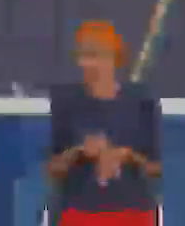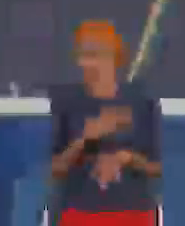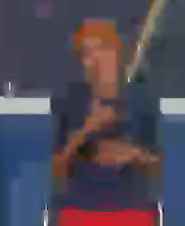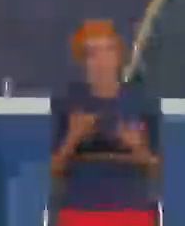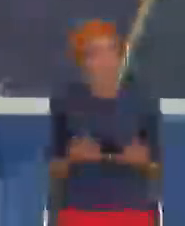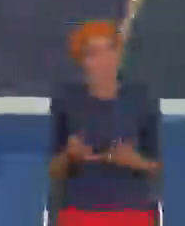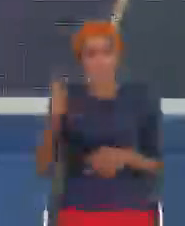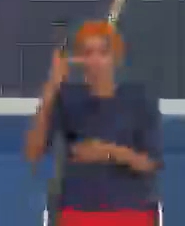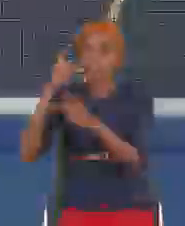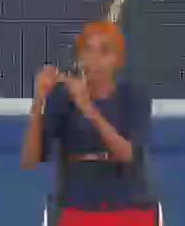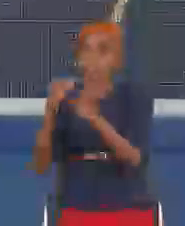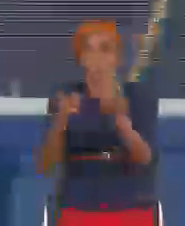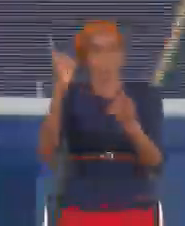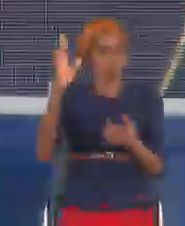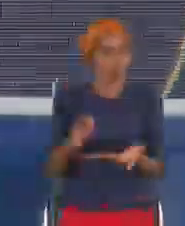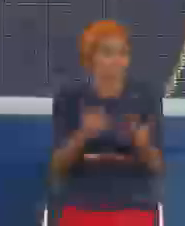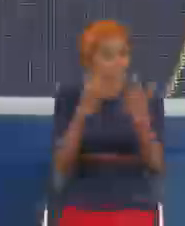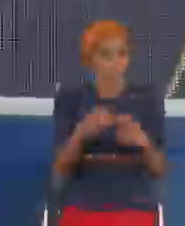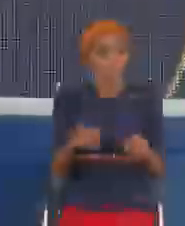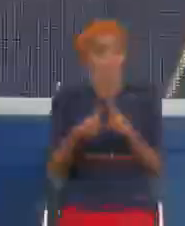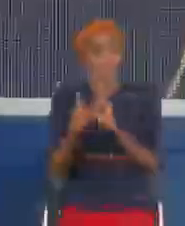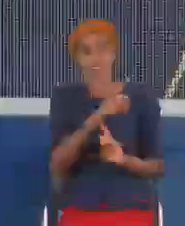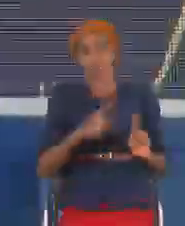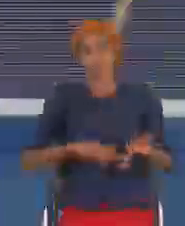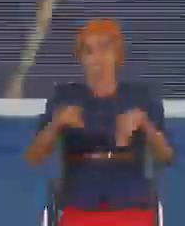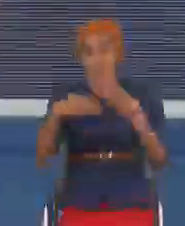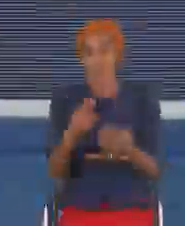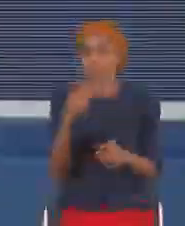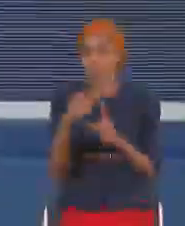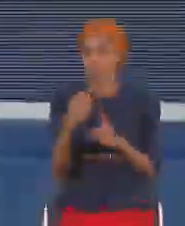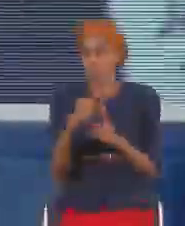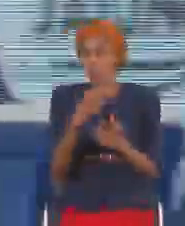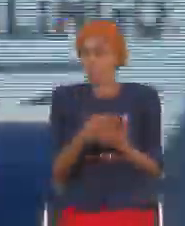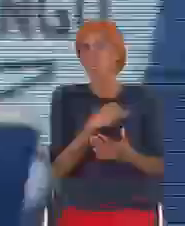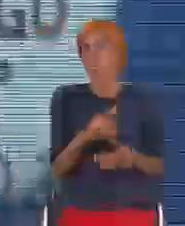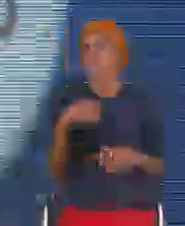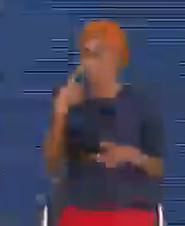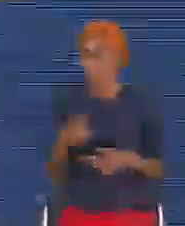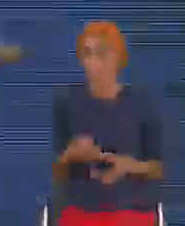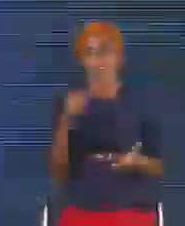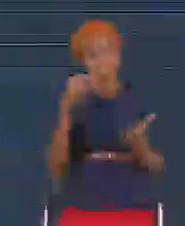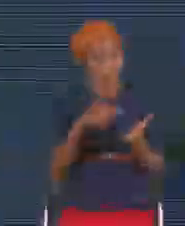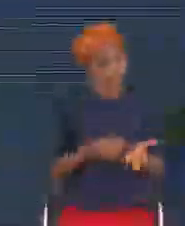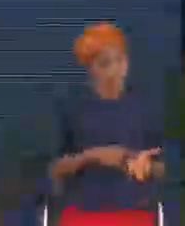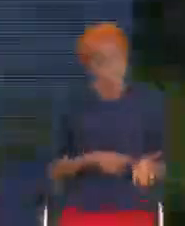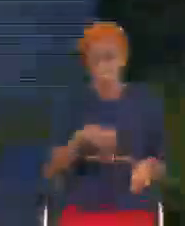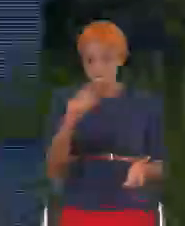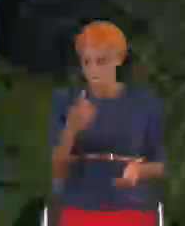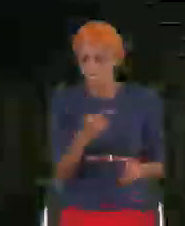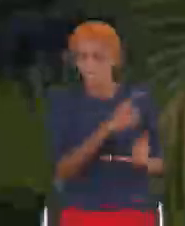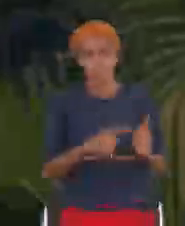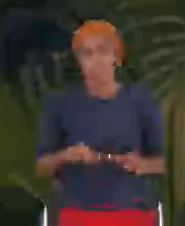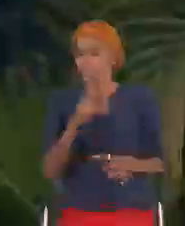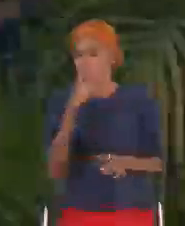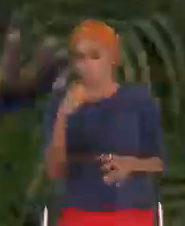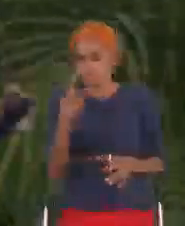God came and the Lord gave him the word. And he said, thus says the Lord. He didn't say,